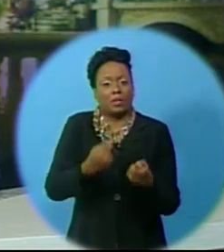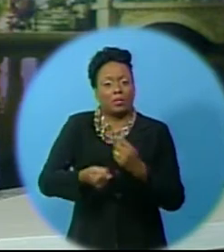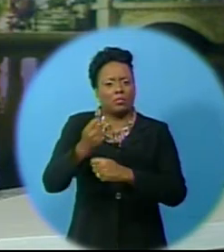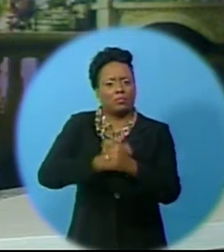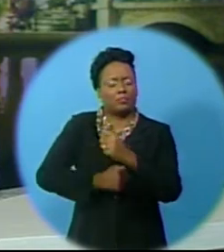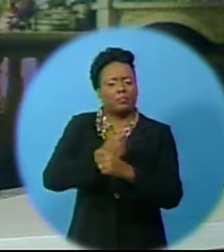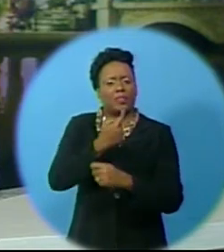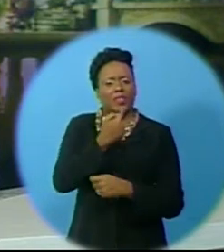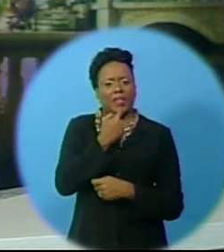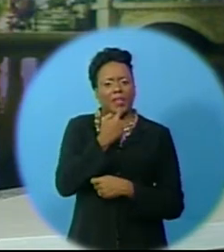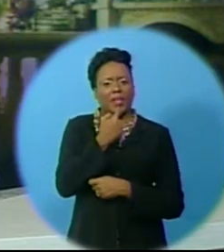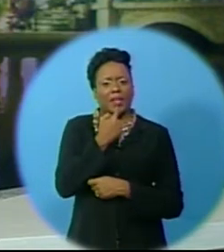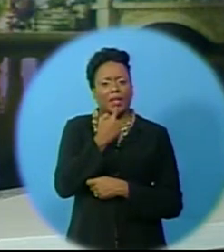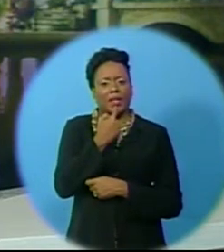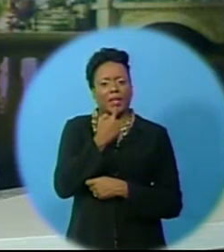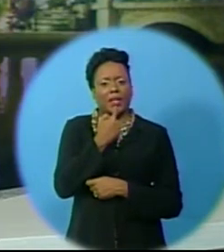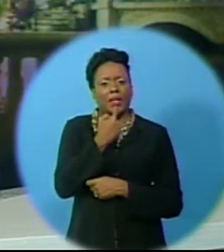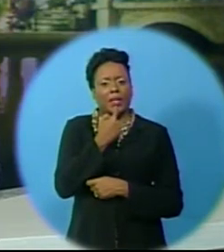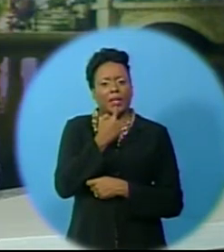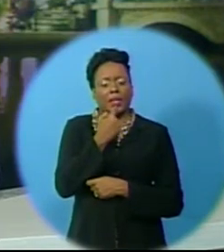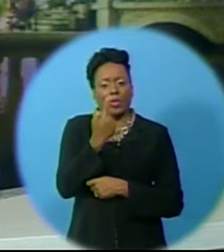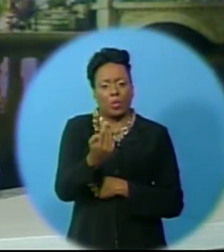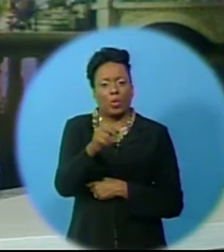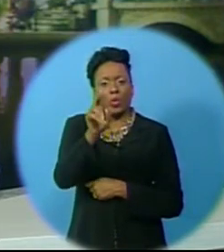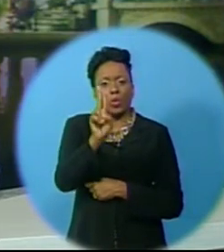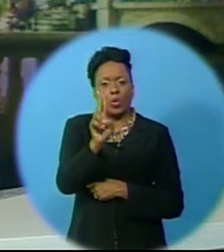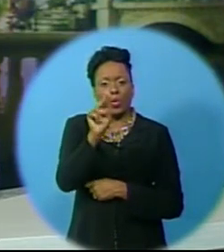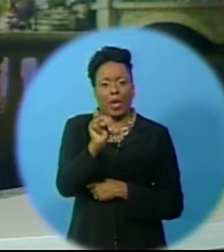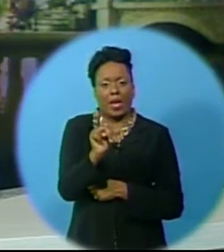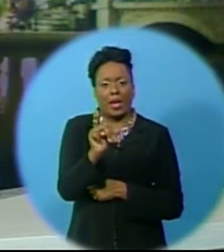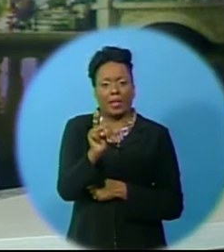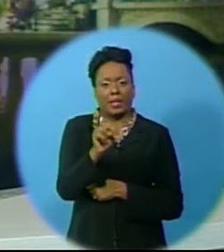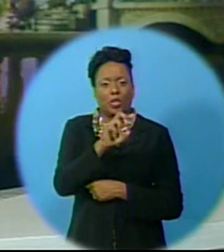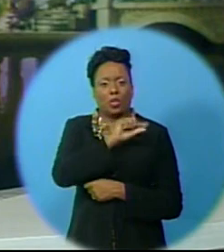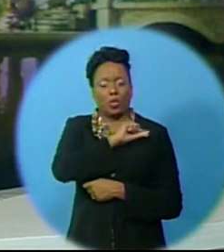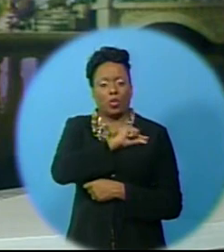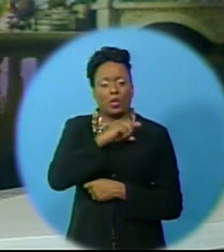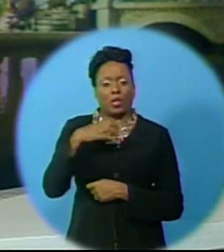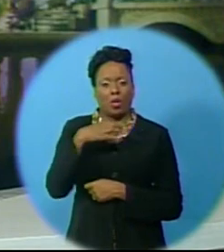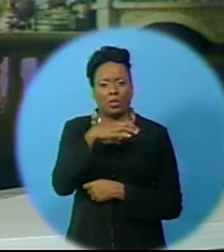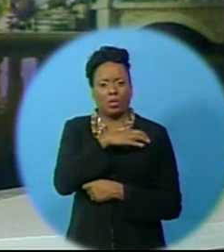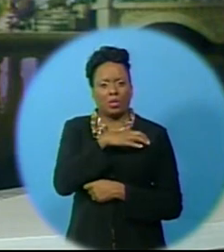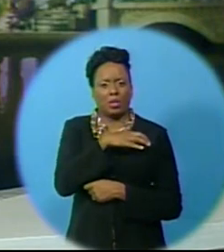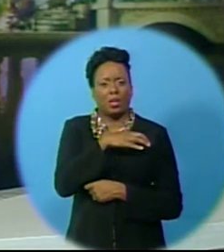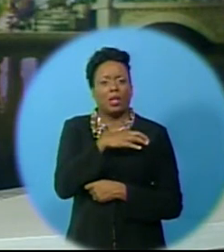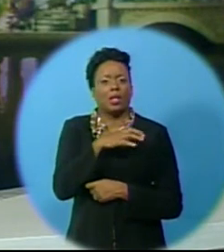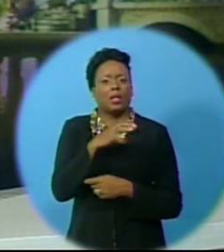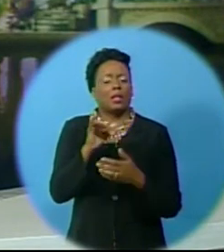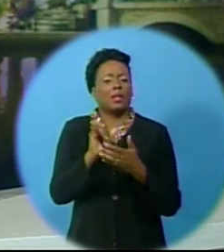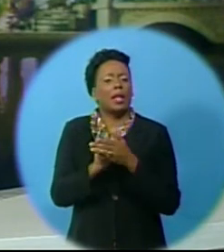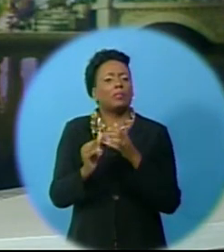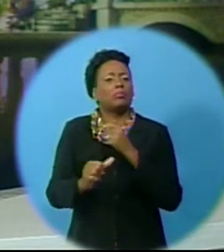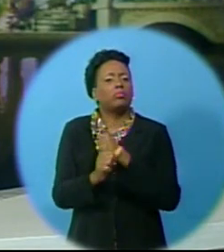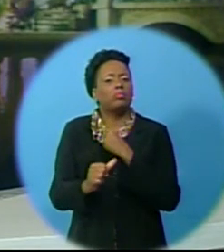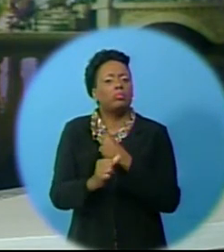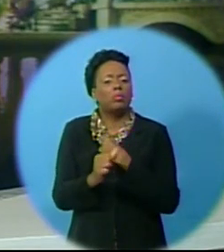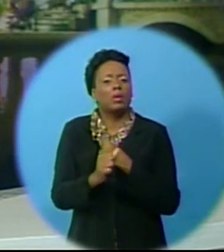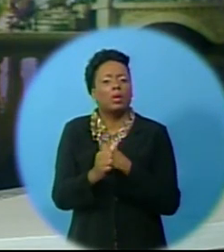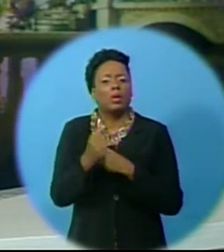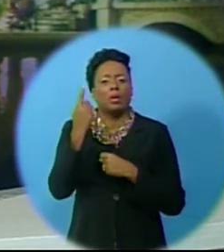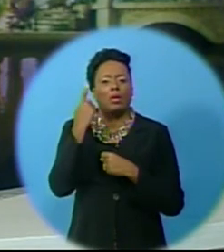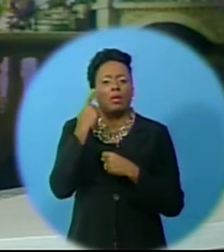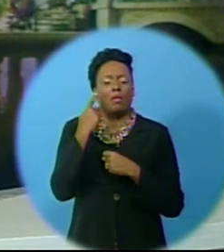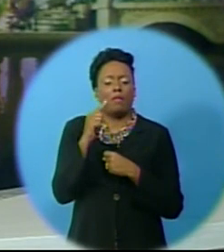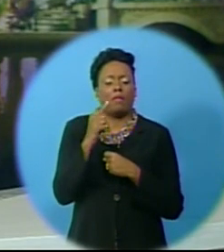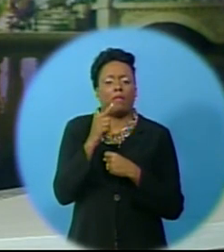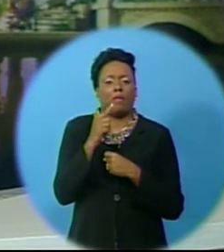stressed to the United Nations Security Council the grave threat posed to Barbados and the rest of the Caribbean by the illicit trade in small arms